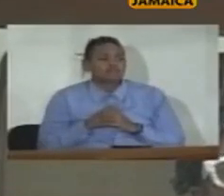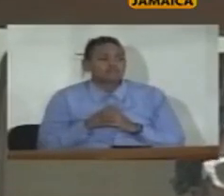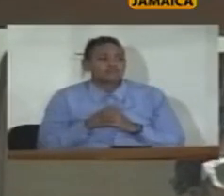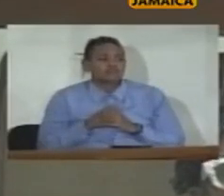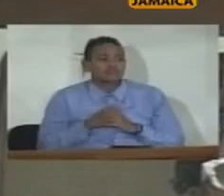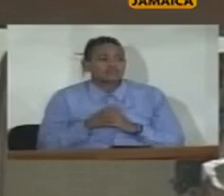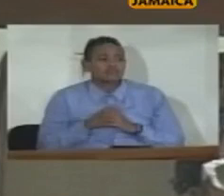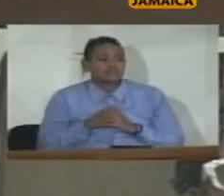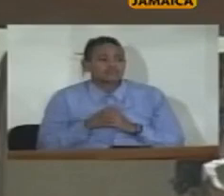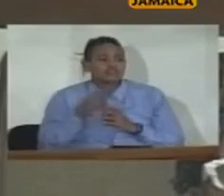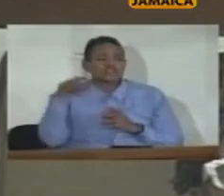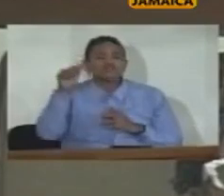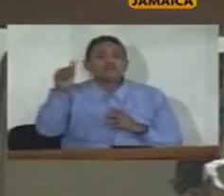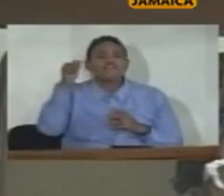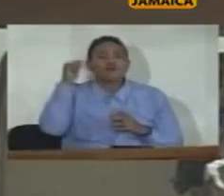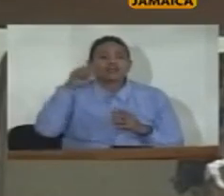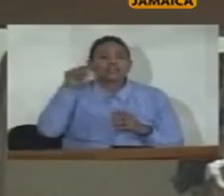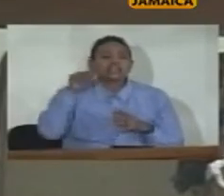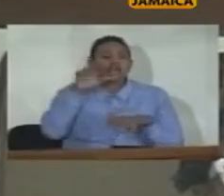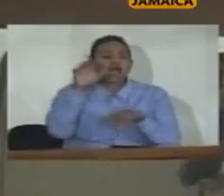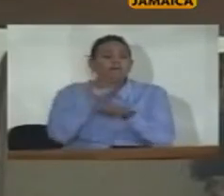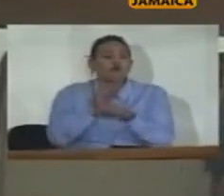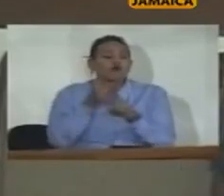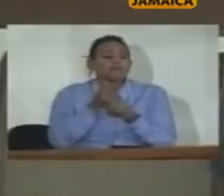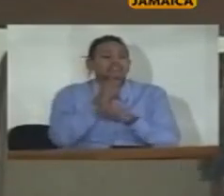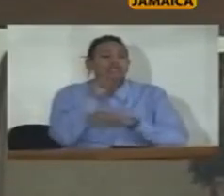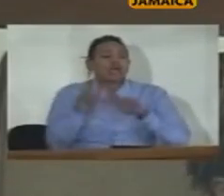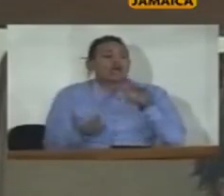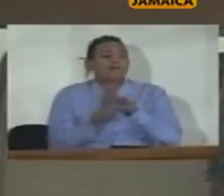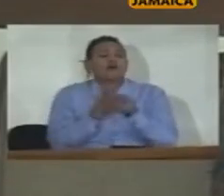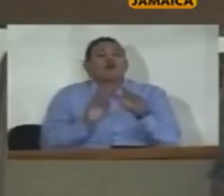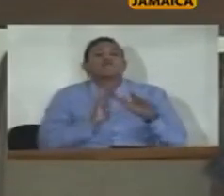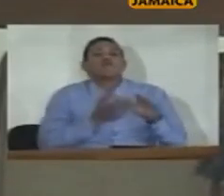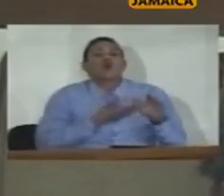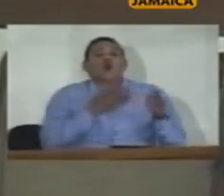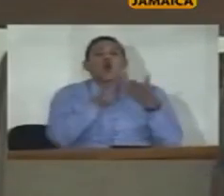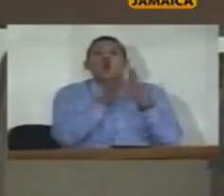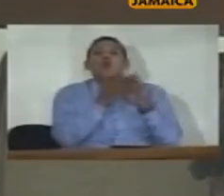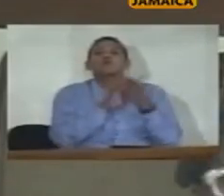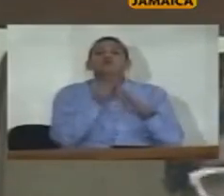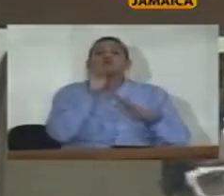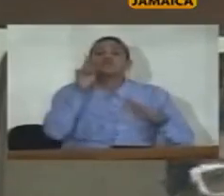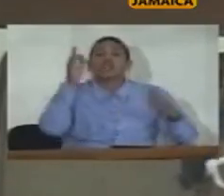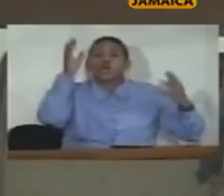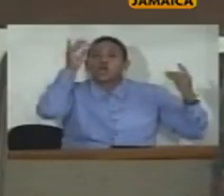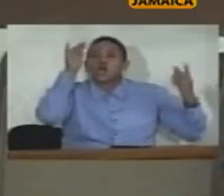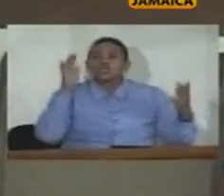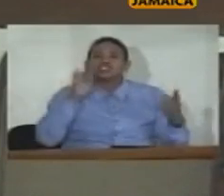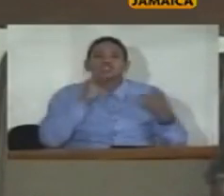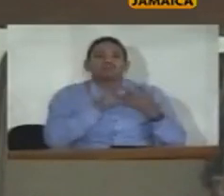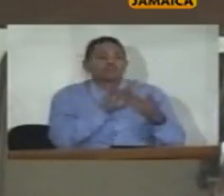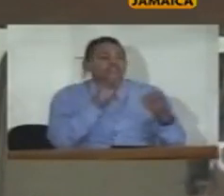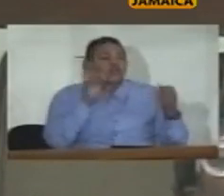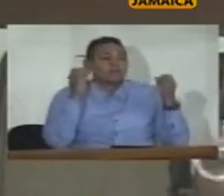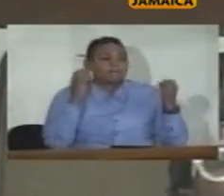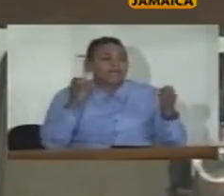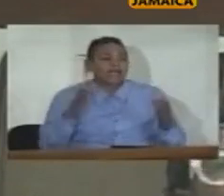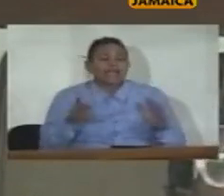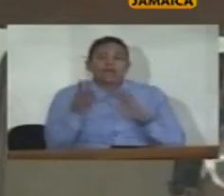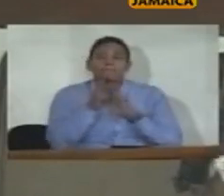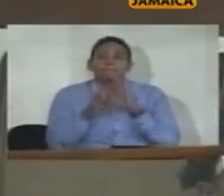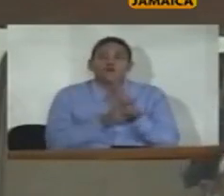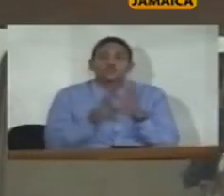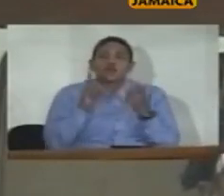The refusal of these appointments arises out of our community's concerns regarding a number of protocol